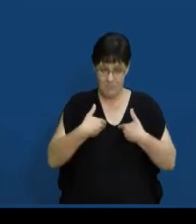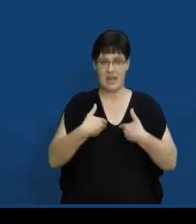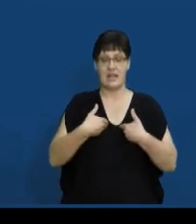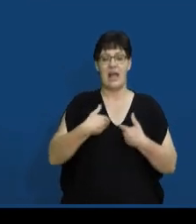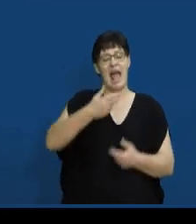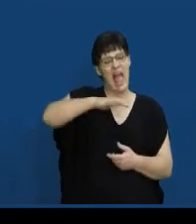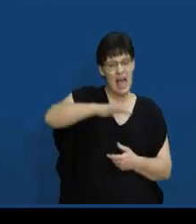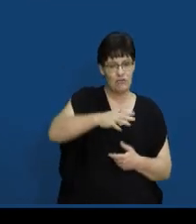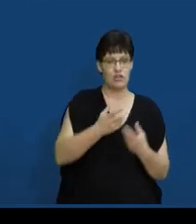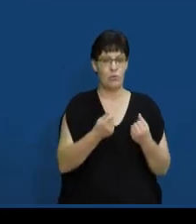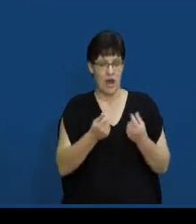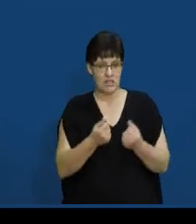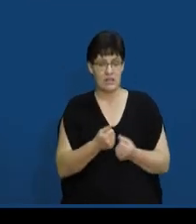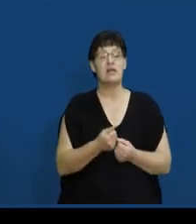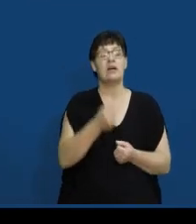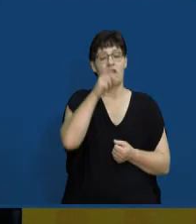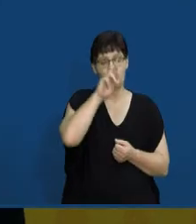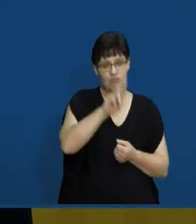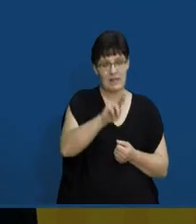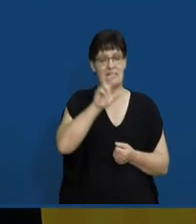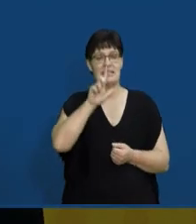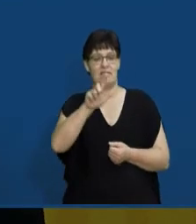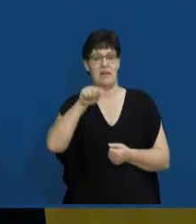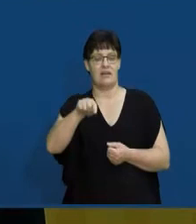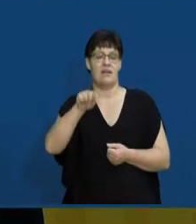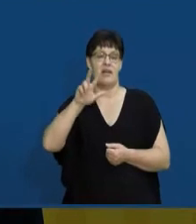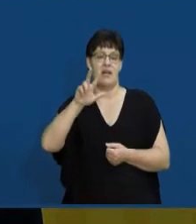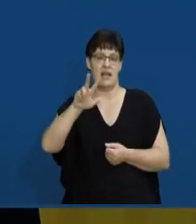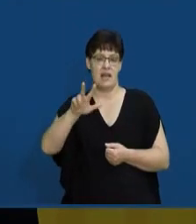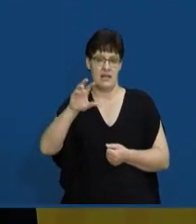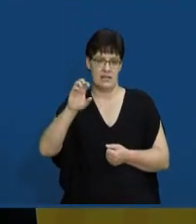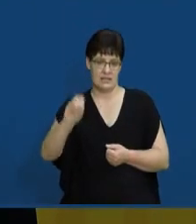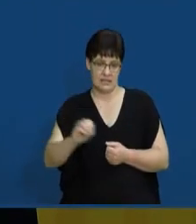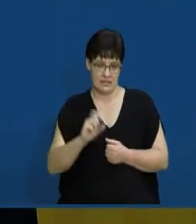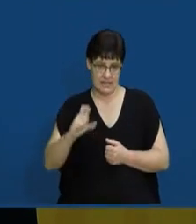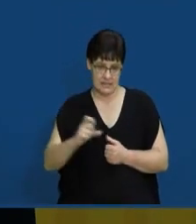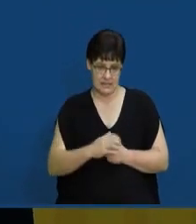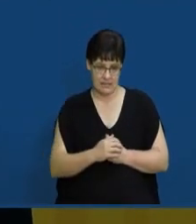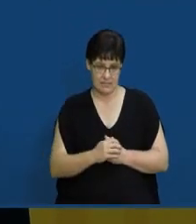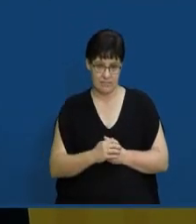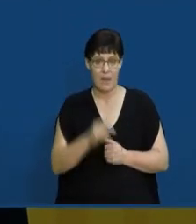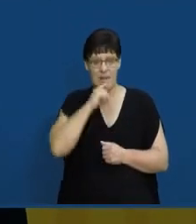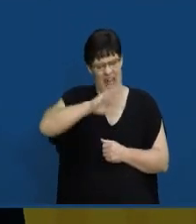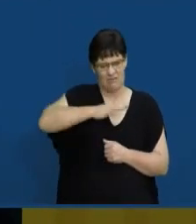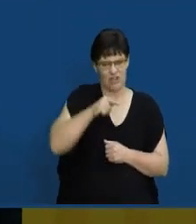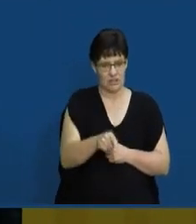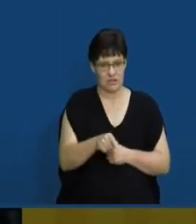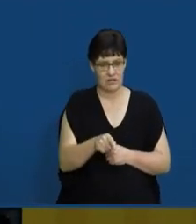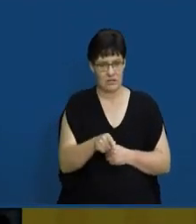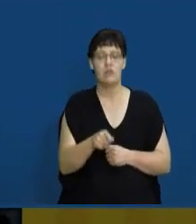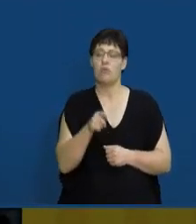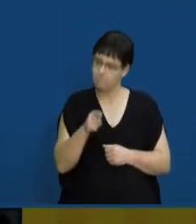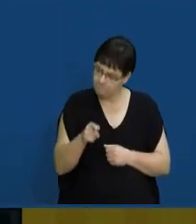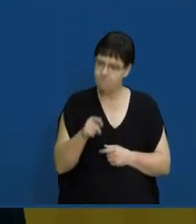me clearly that the value of those shares was 7 Rand and 80 cents. That's the average price. So